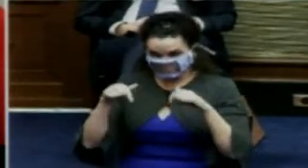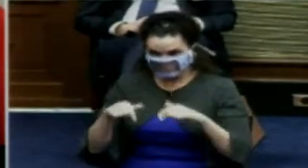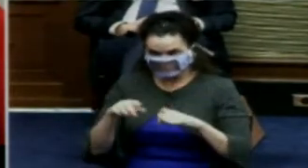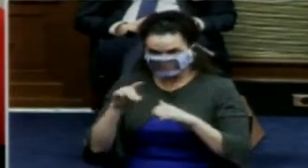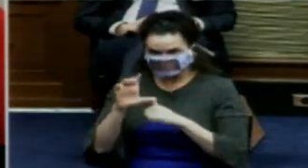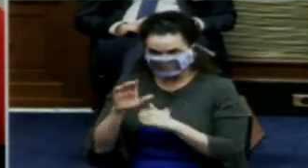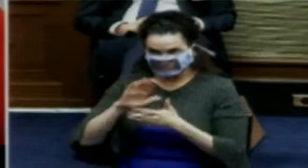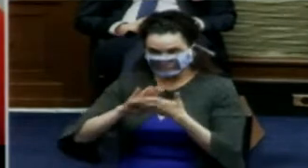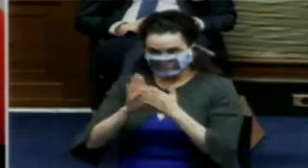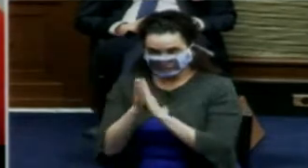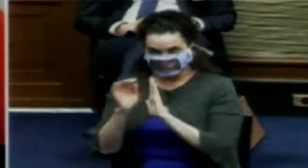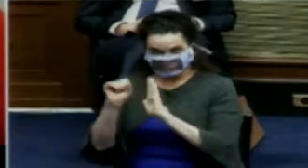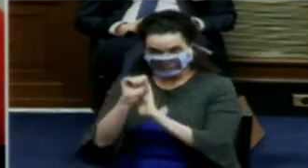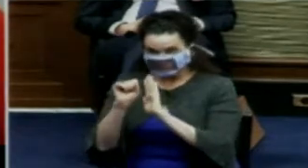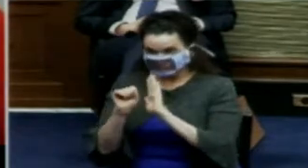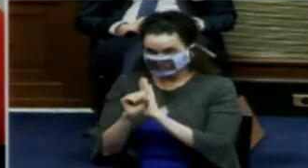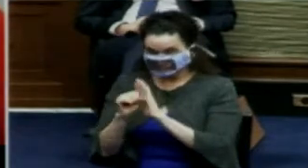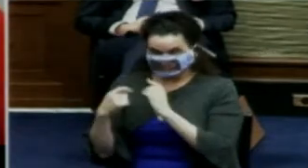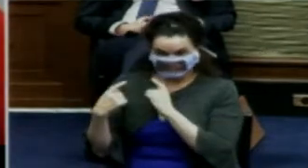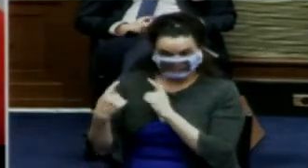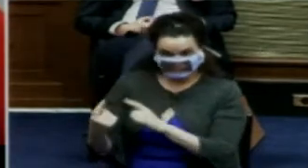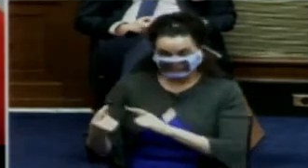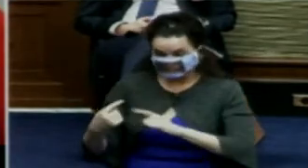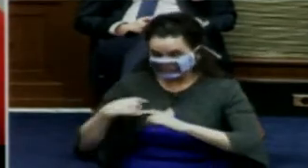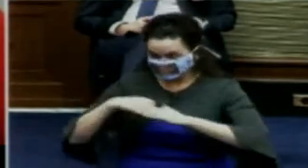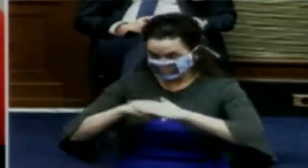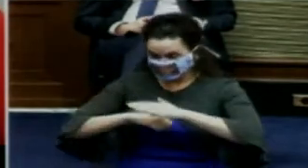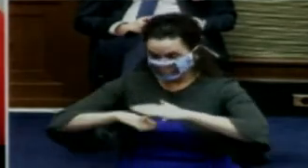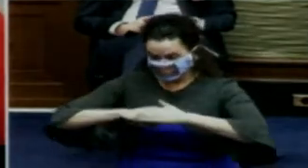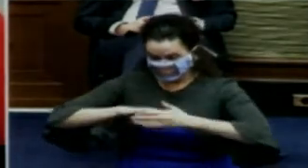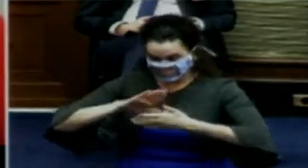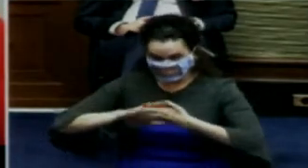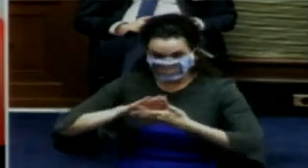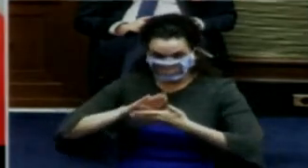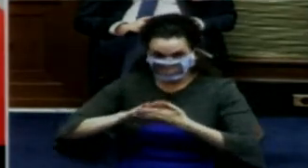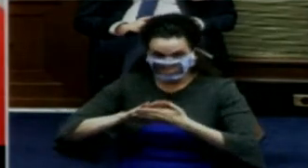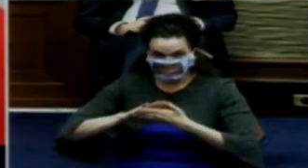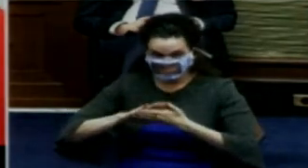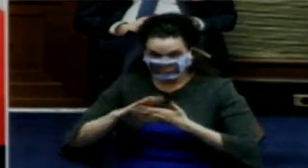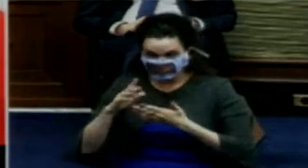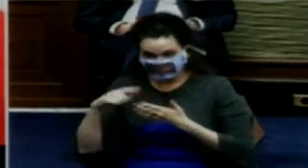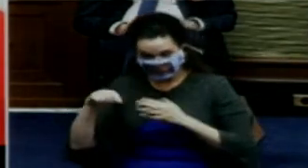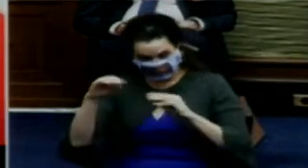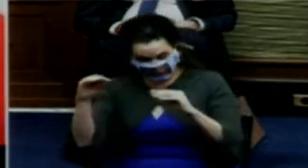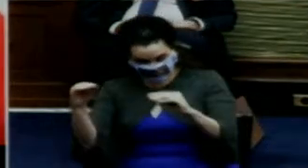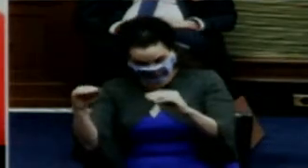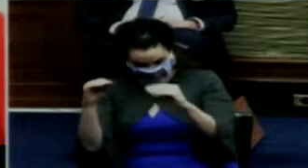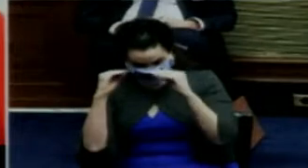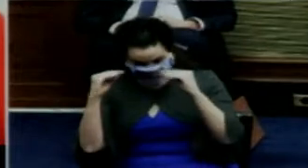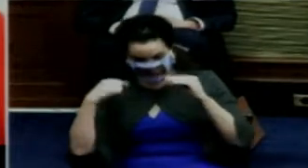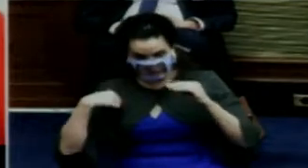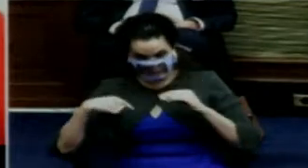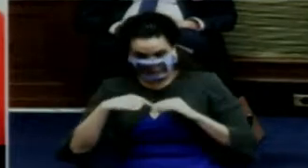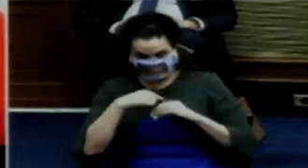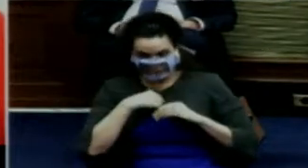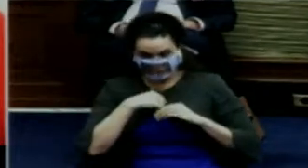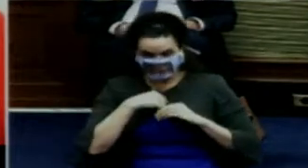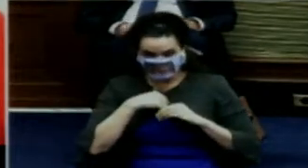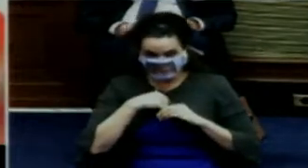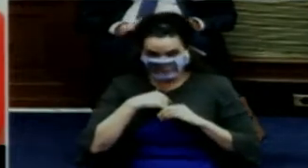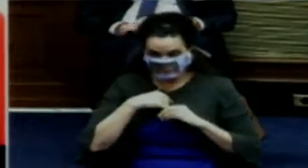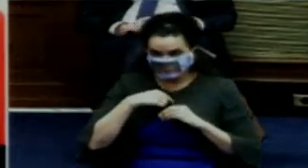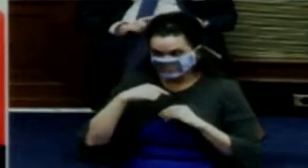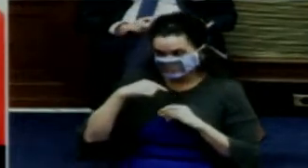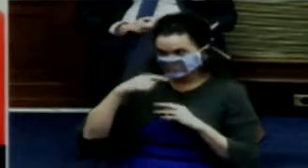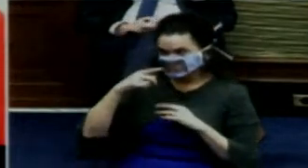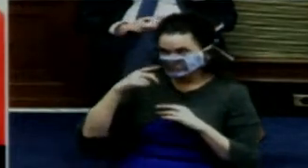DC since elementary school, when we were taught this notion that there ought not